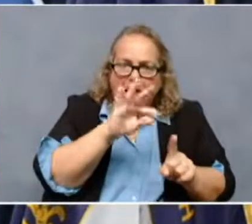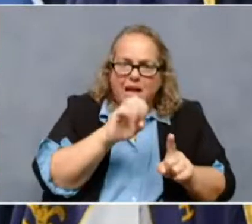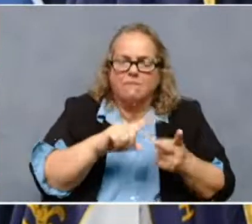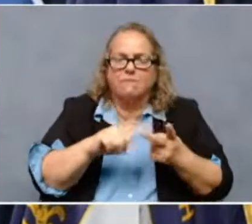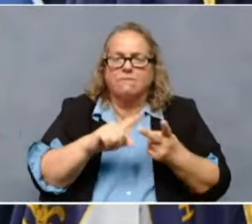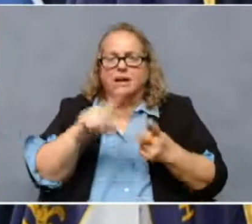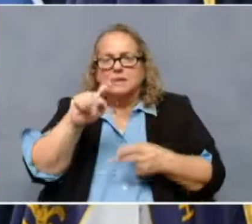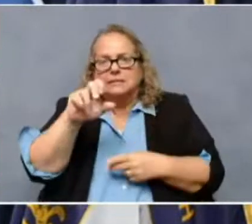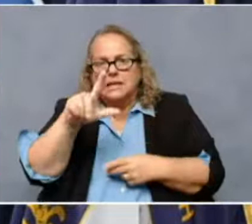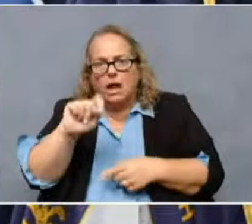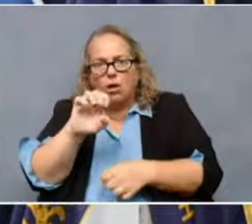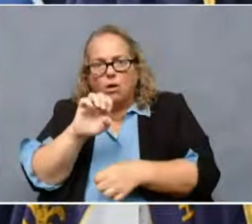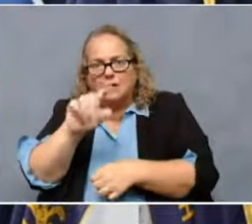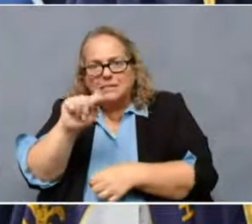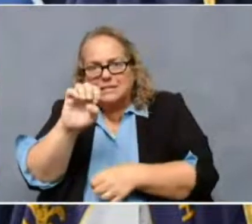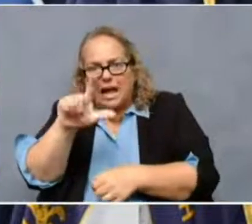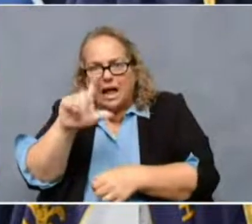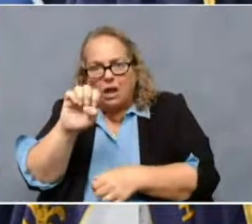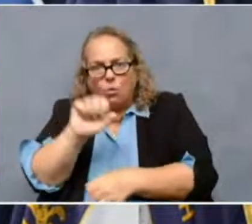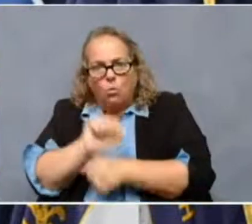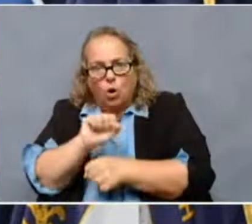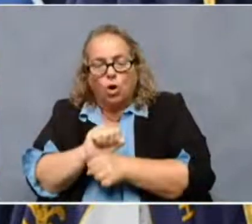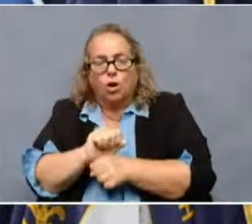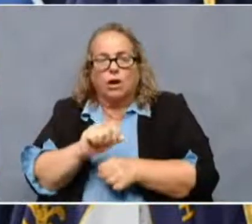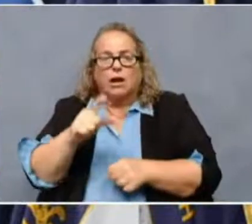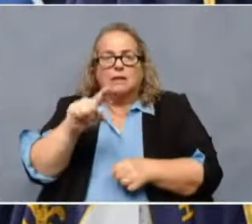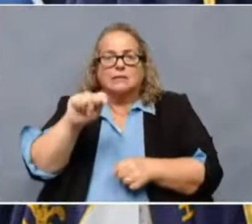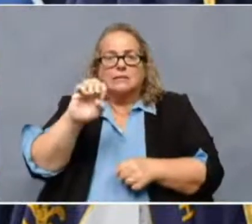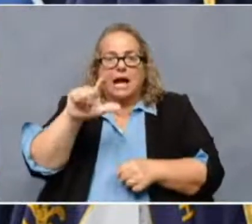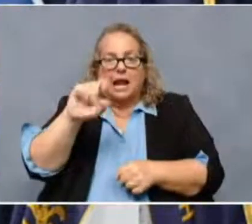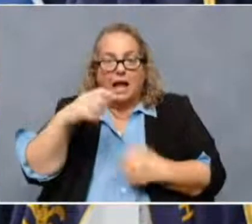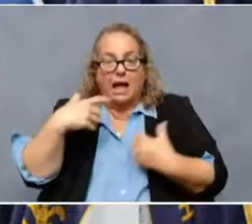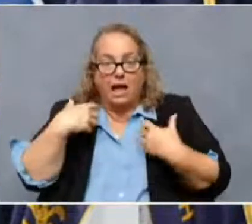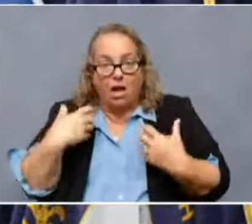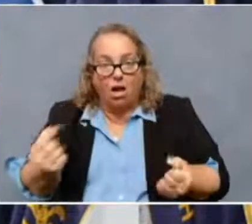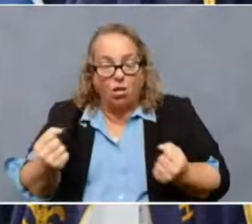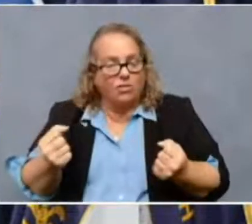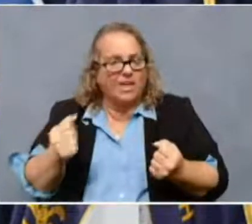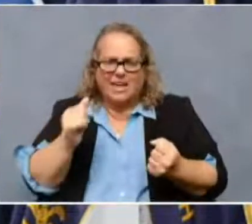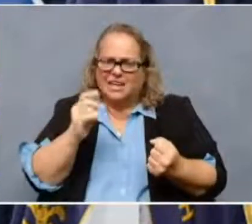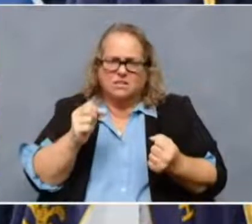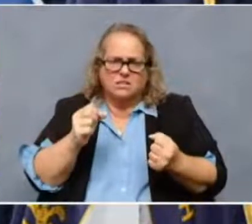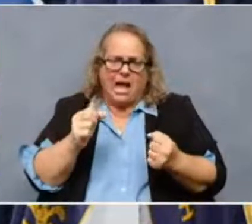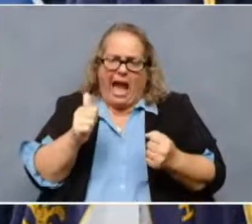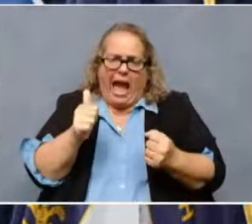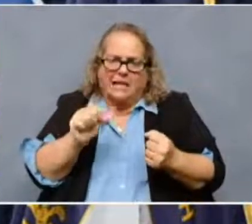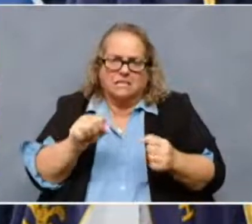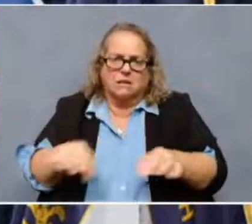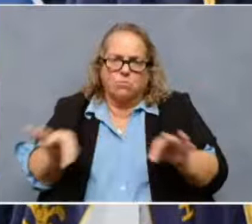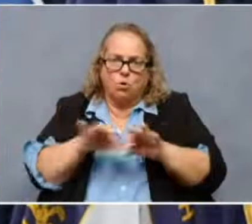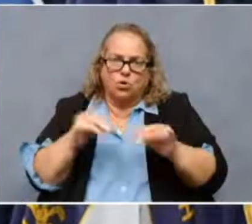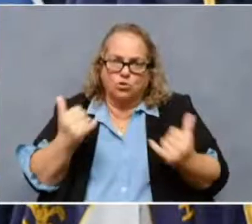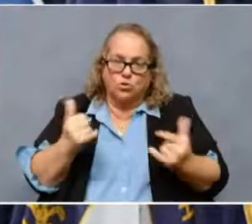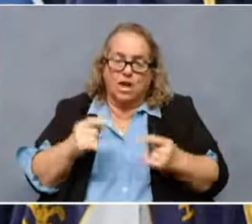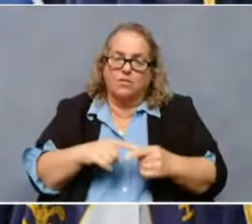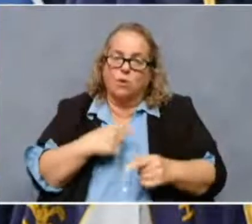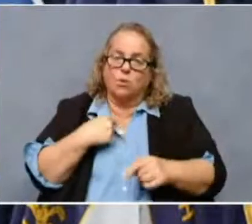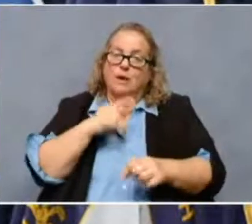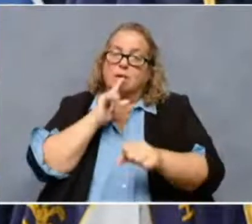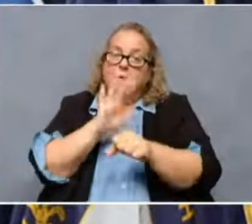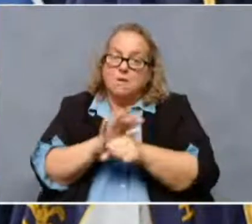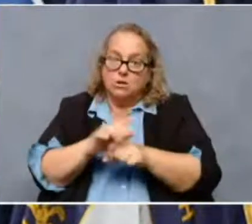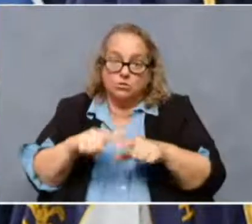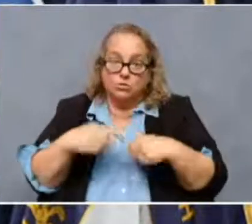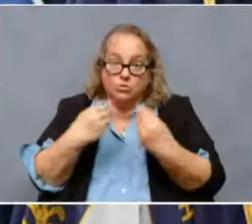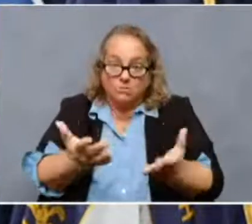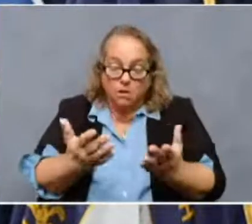learning. It's just as important today that we commit to delivering broadband in the 21st century